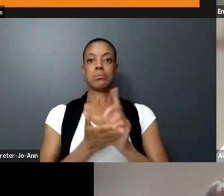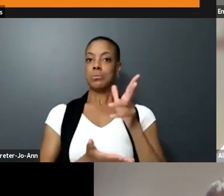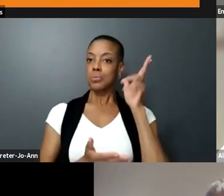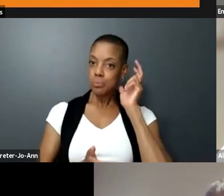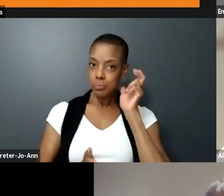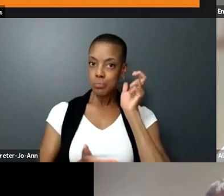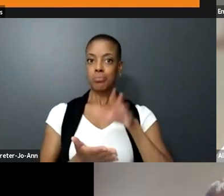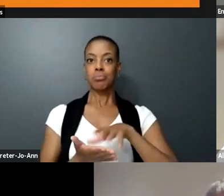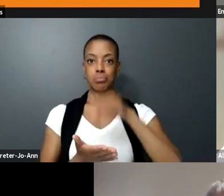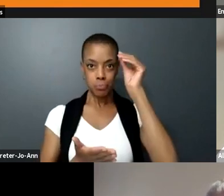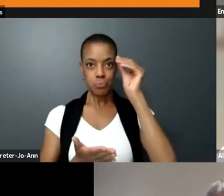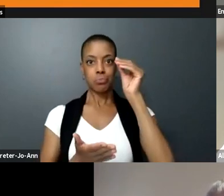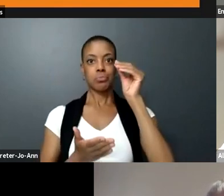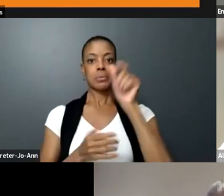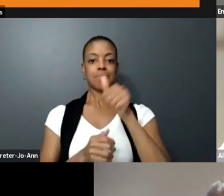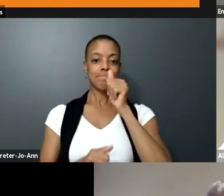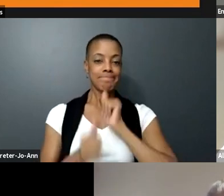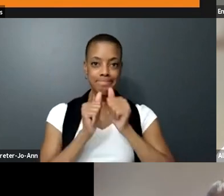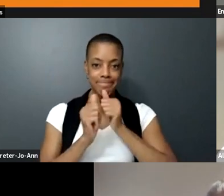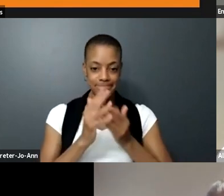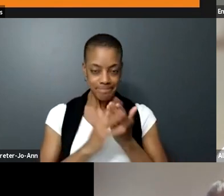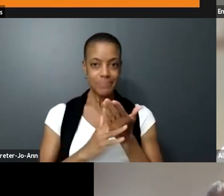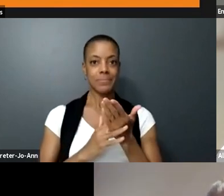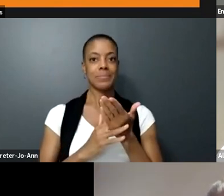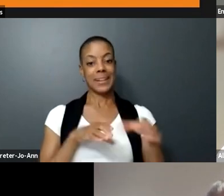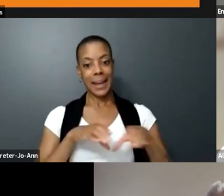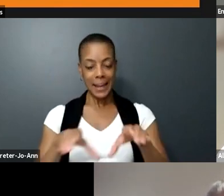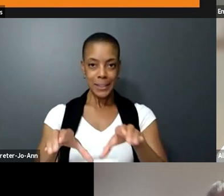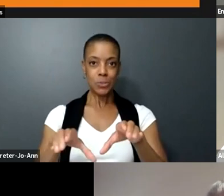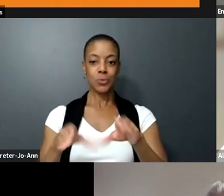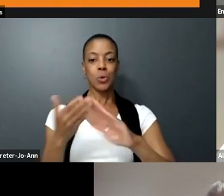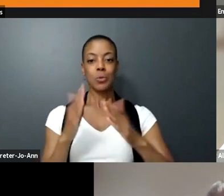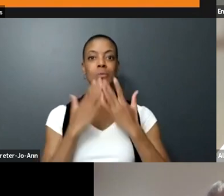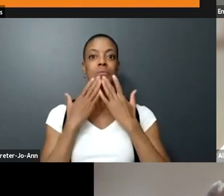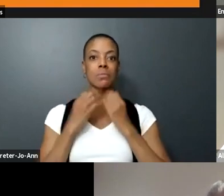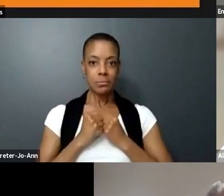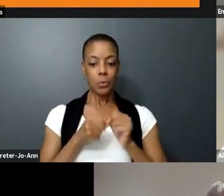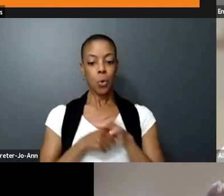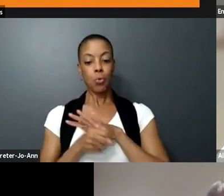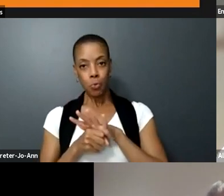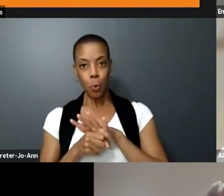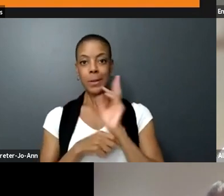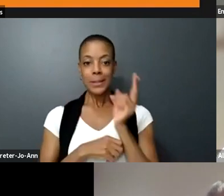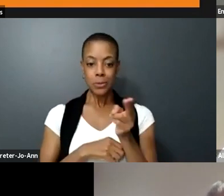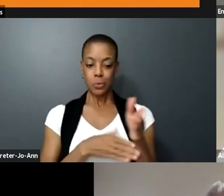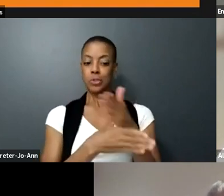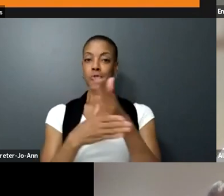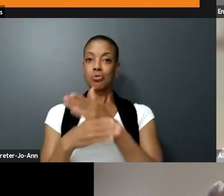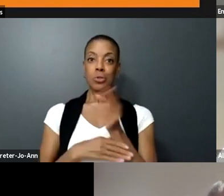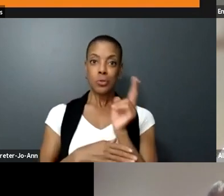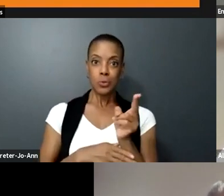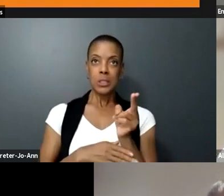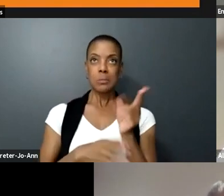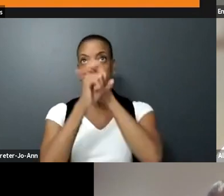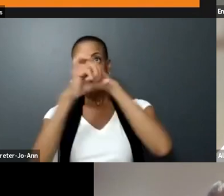in action, driven by collective and communal values, local histories and shared histories, but also visions and actions